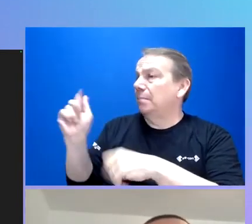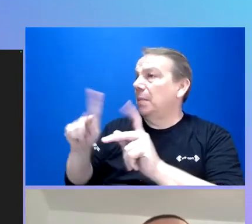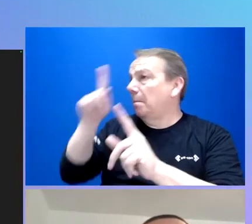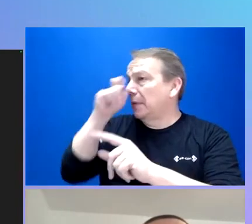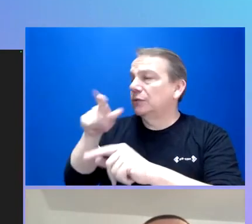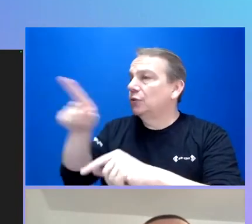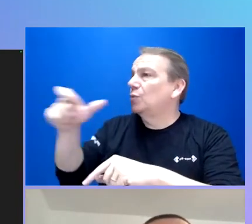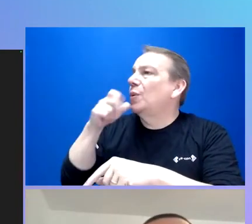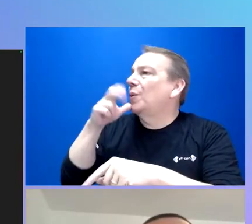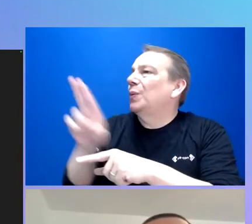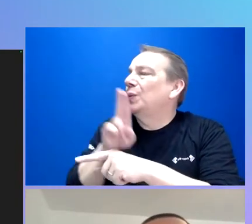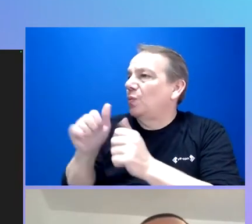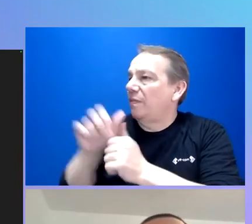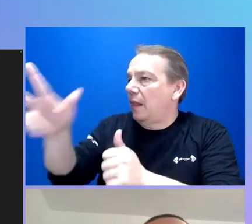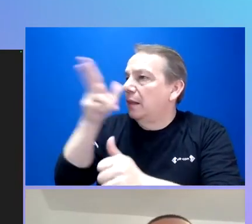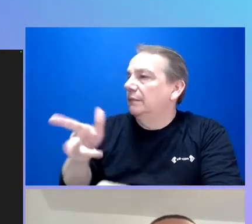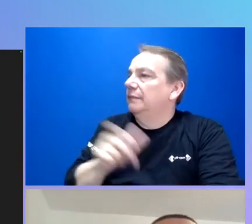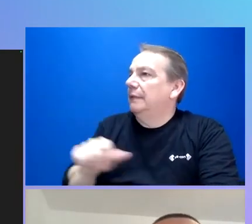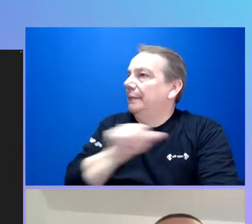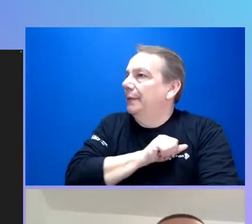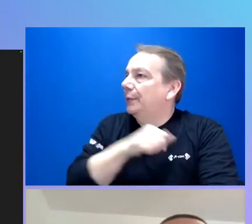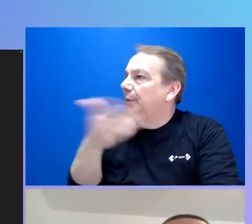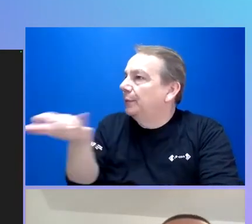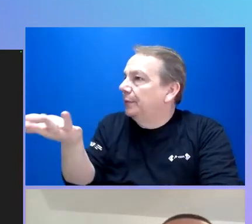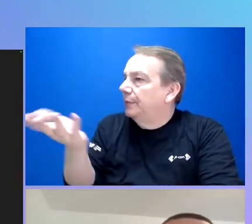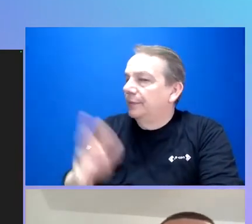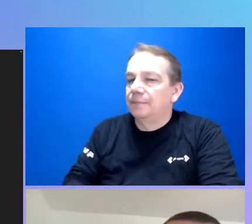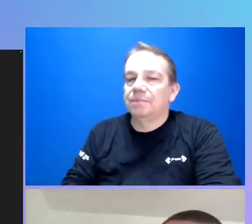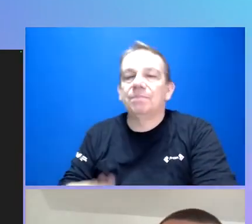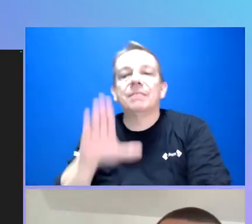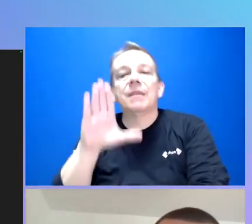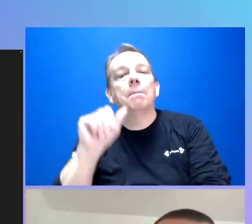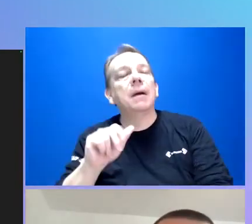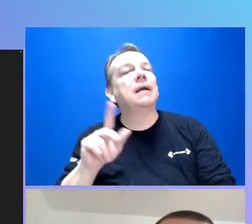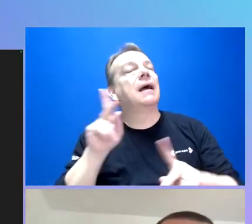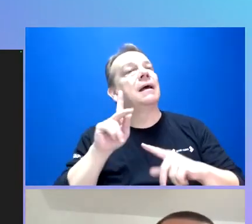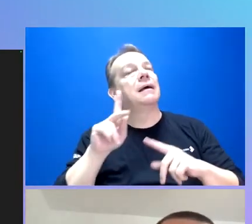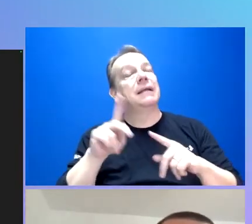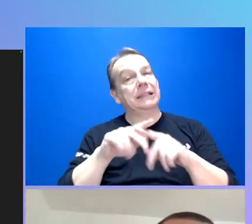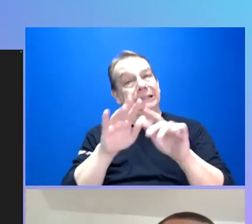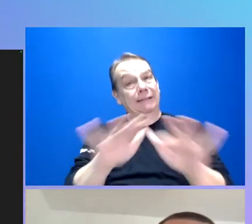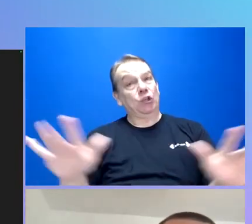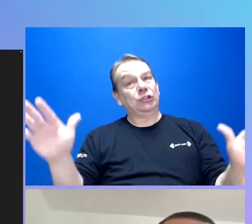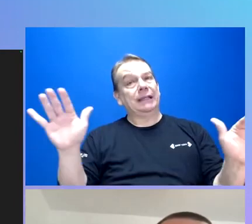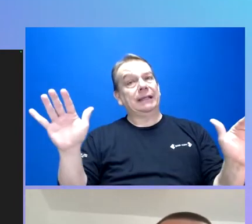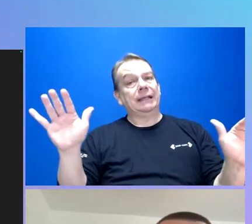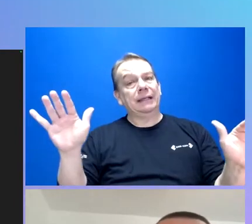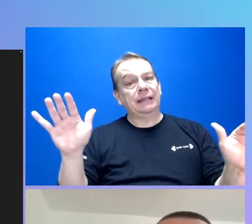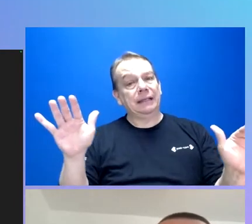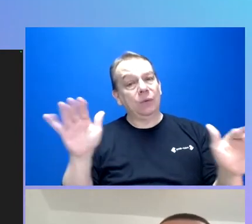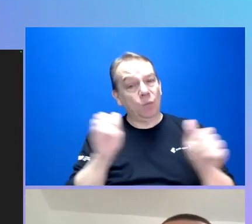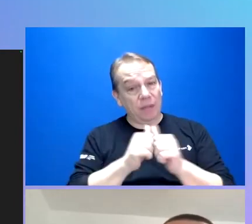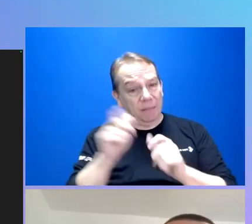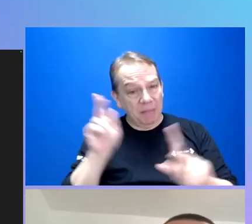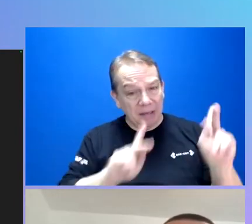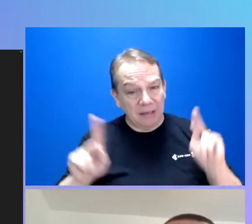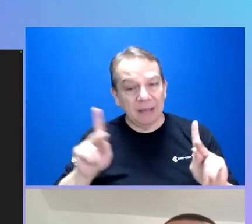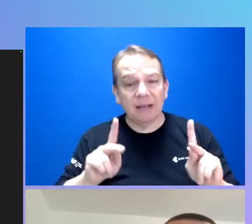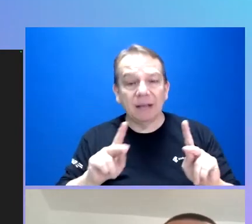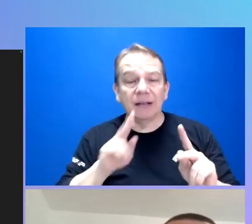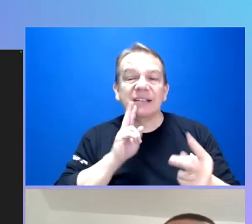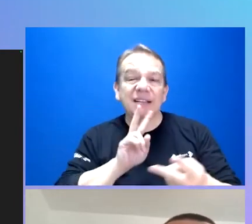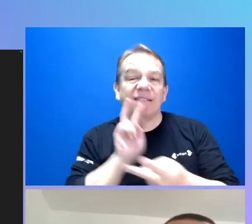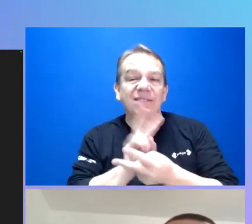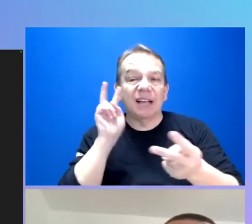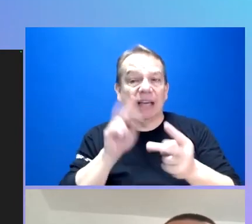never will with that attitude. But the thing about human diversity is it's really fucking